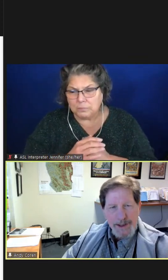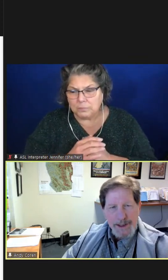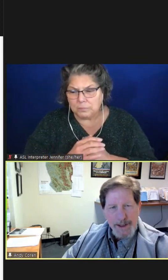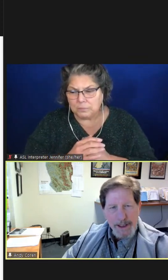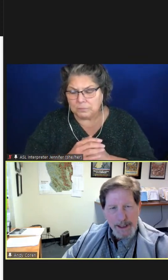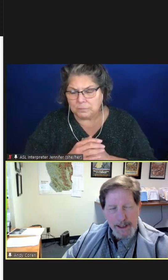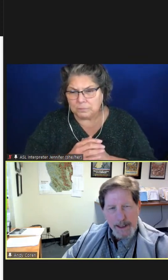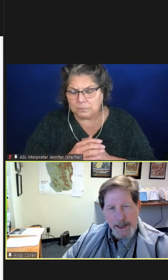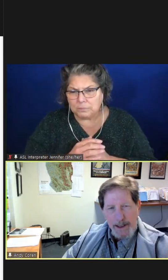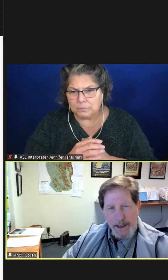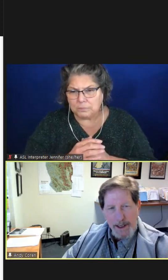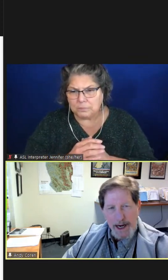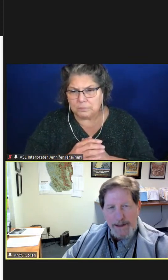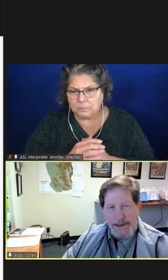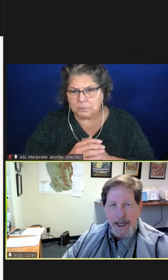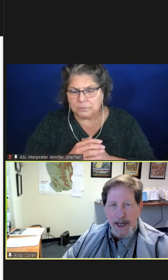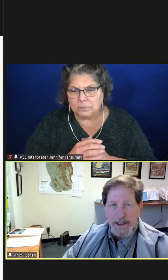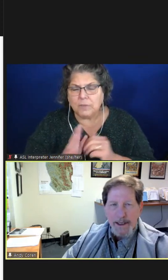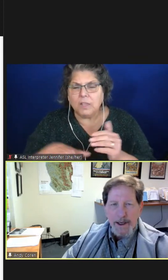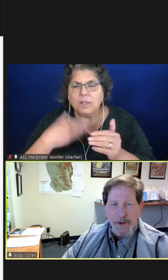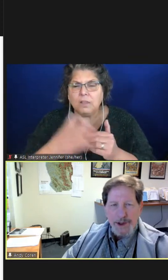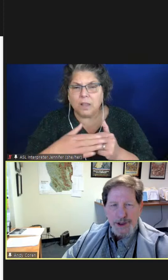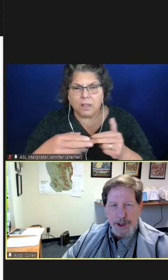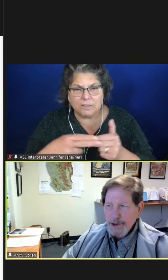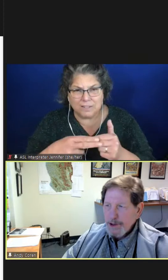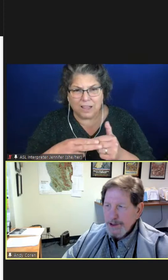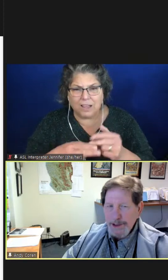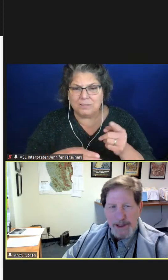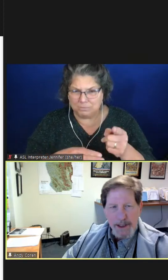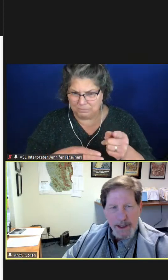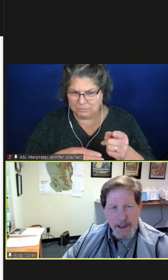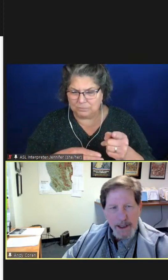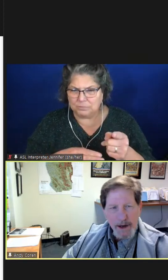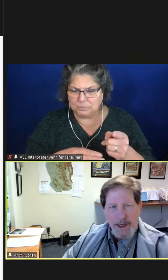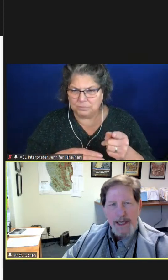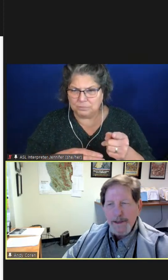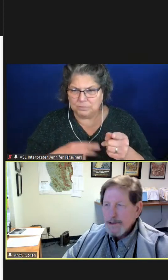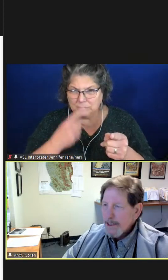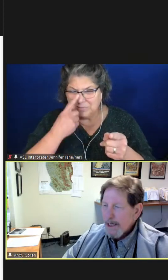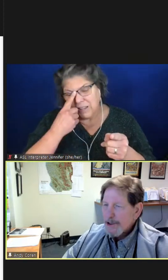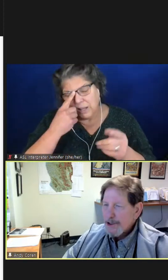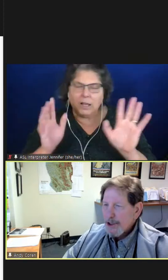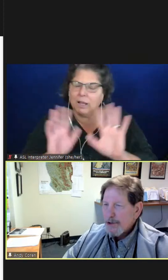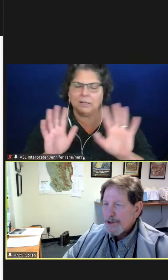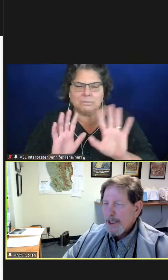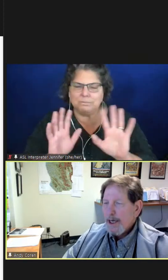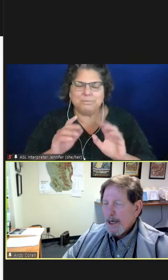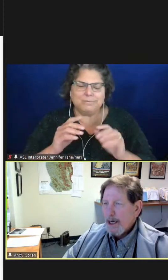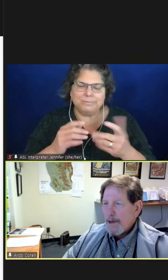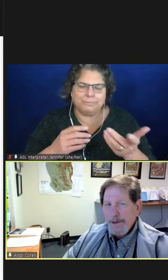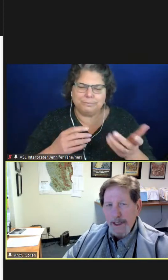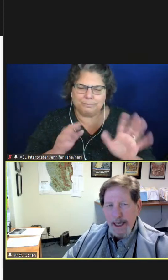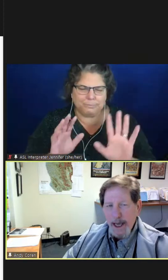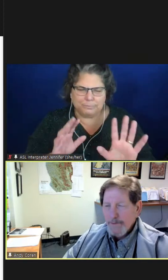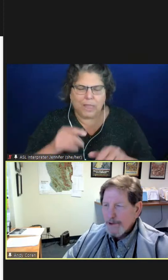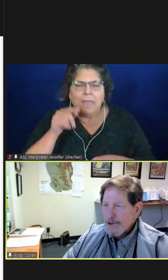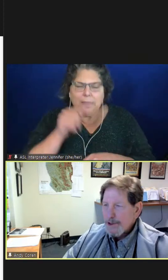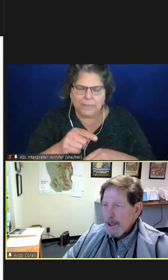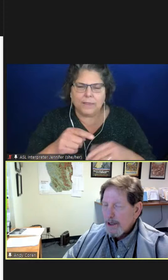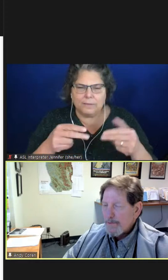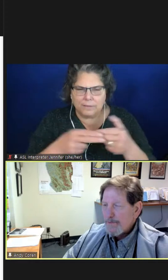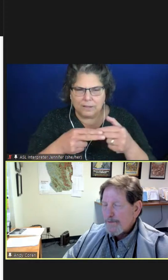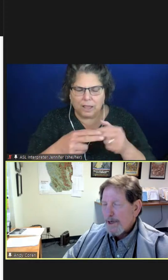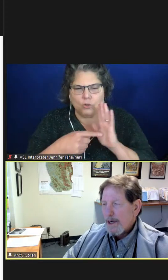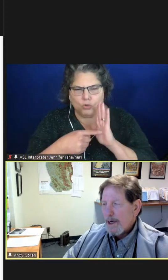You can see on the next slide, which shows, okay, this actually shows the